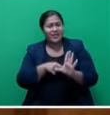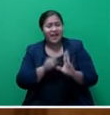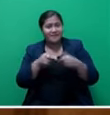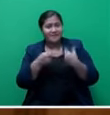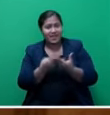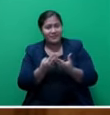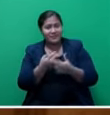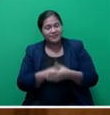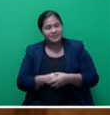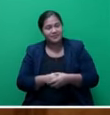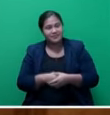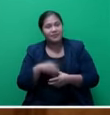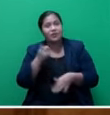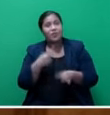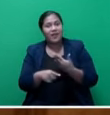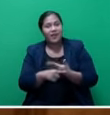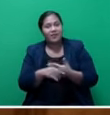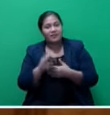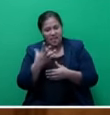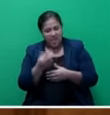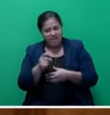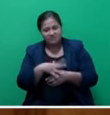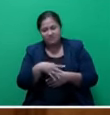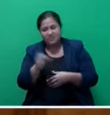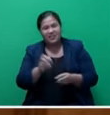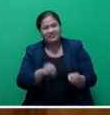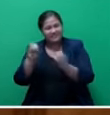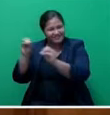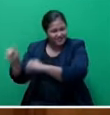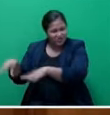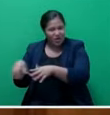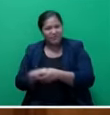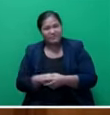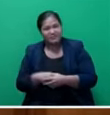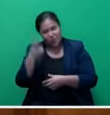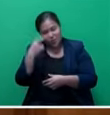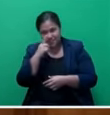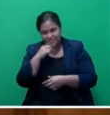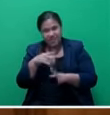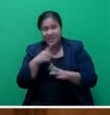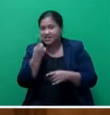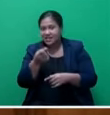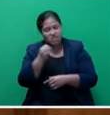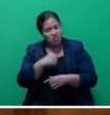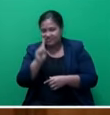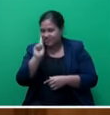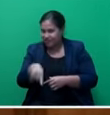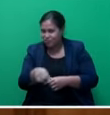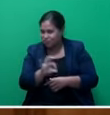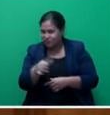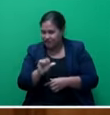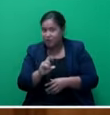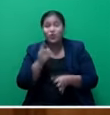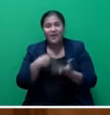grow their families. What they did is they used to park to go take their elderly parents to the old people's home, and he said, no, you're not allowed to do this. And they